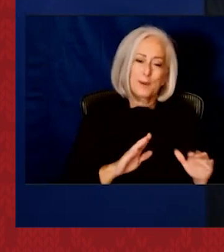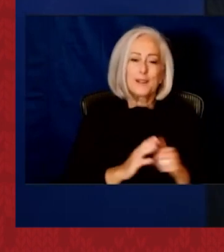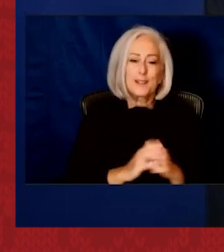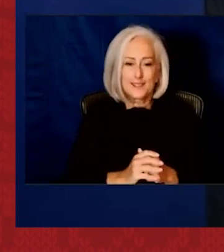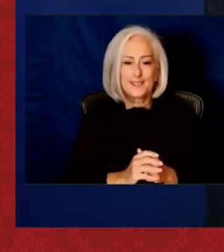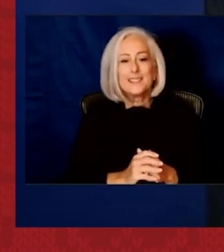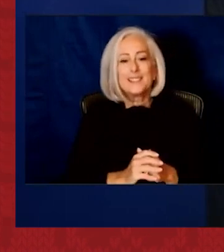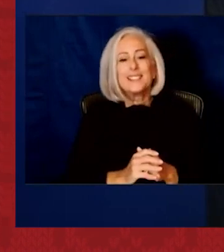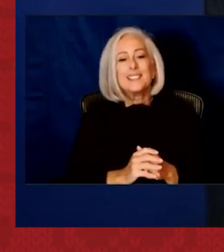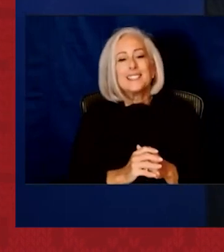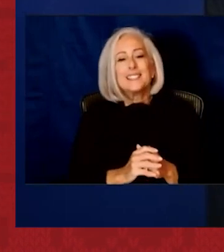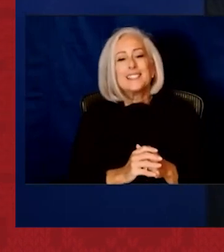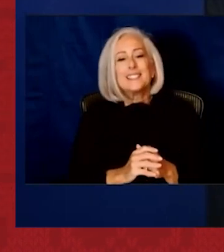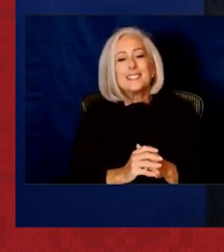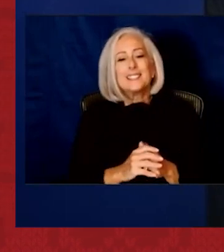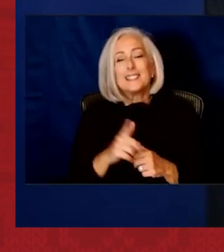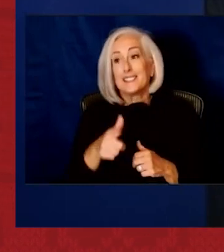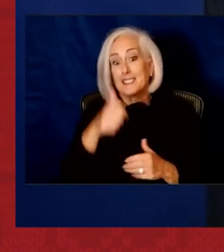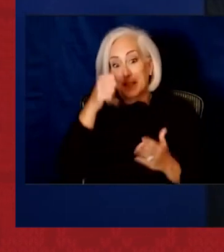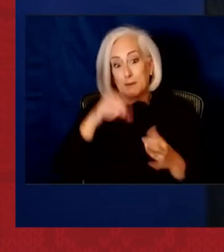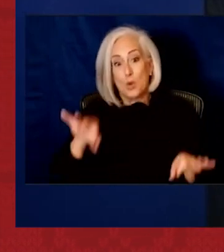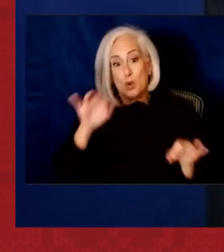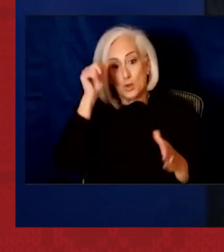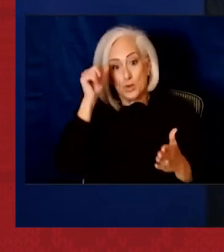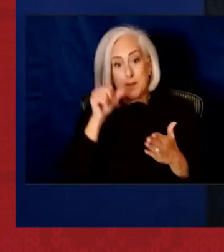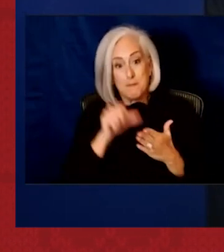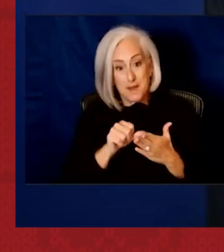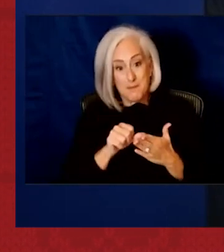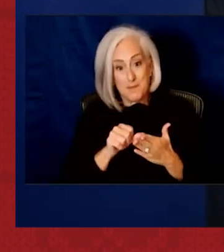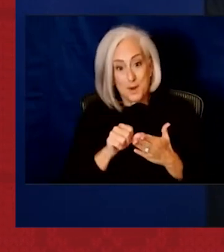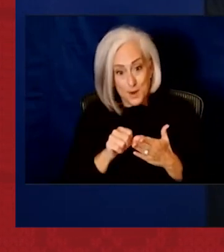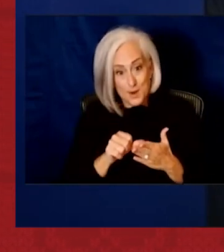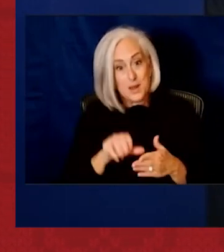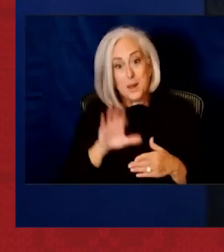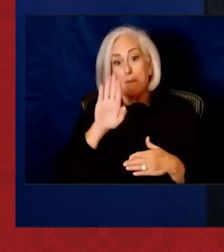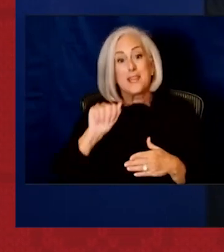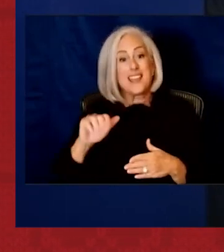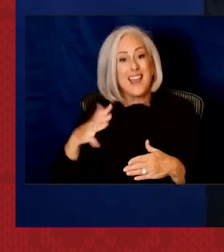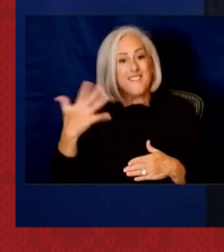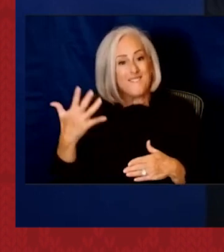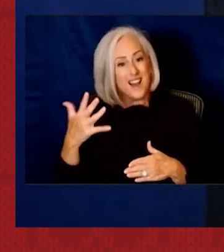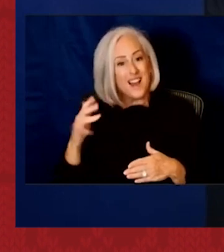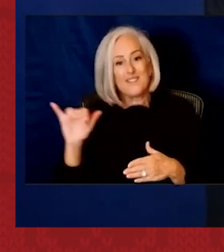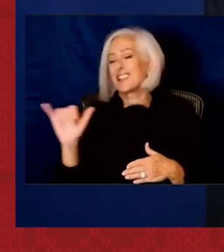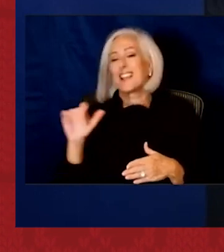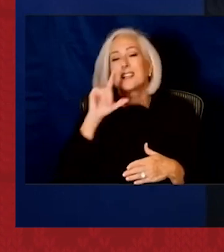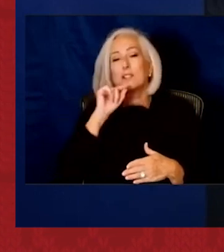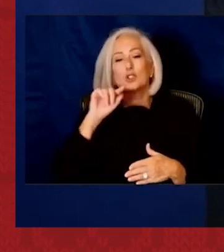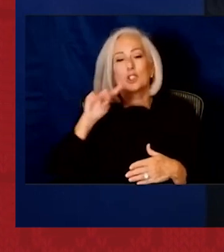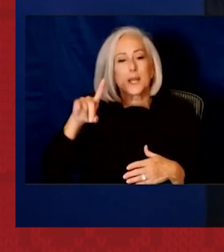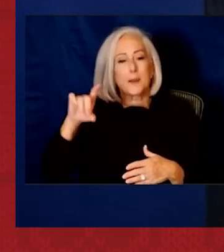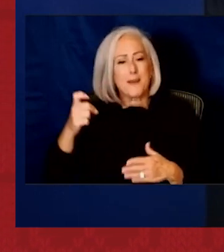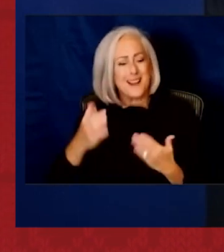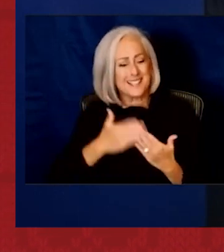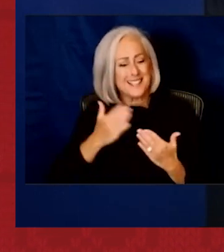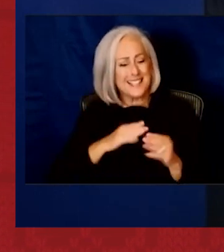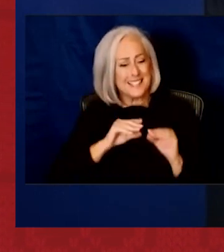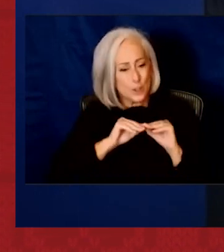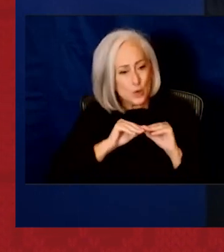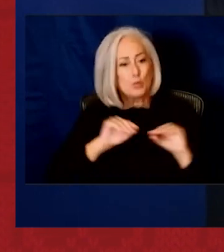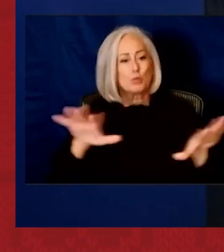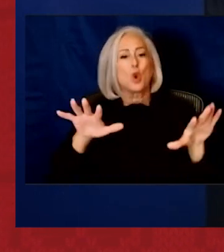it's incredibly highly contagious. This is like chickenpox. I mean, it's so easy to spread. But at the end of the day, I